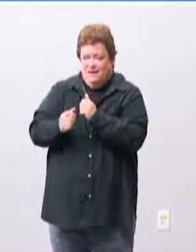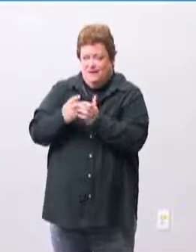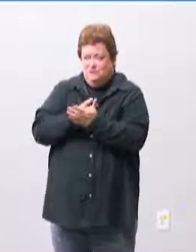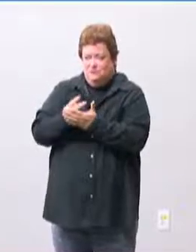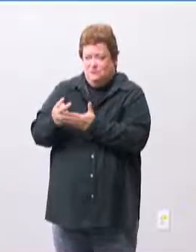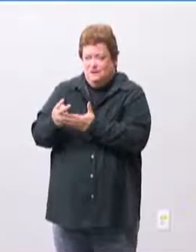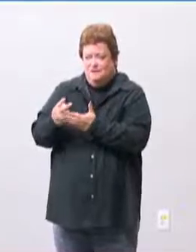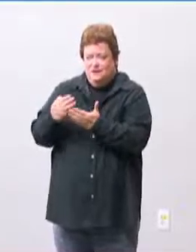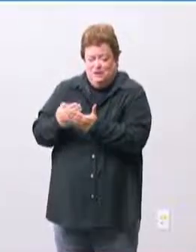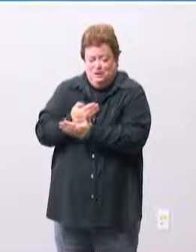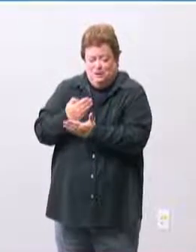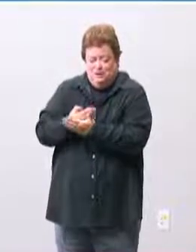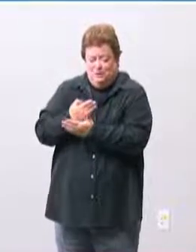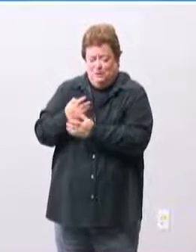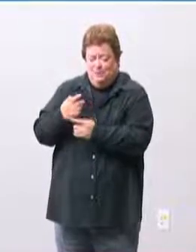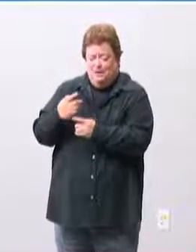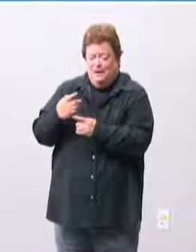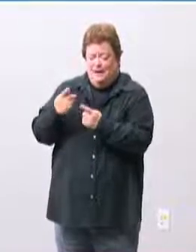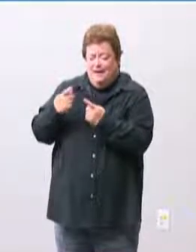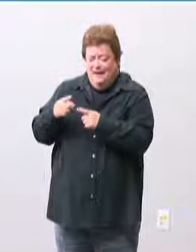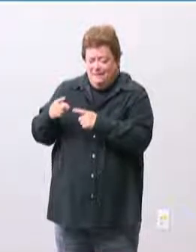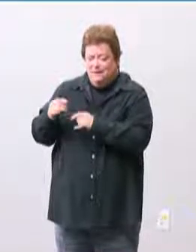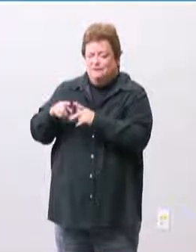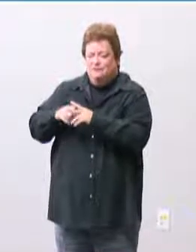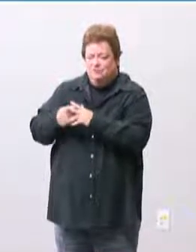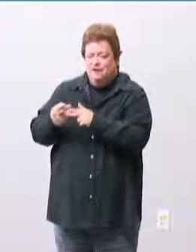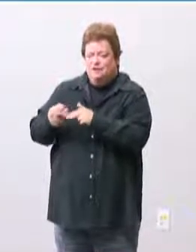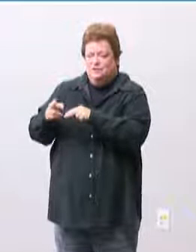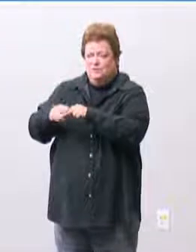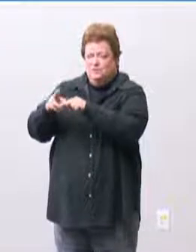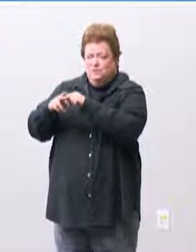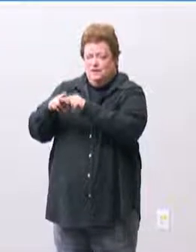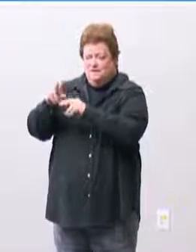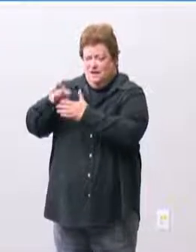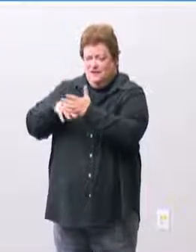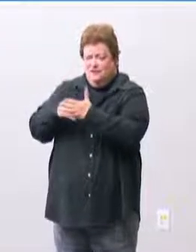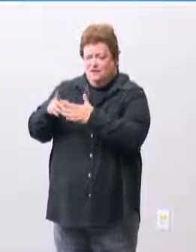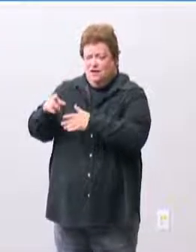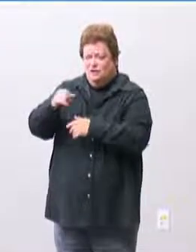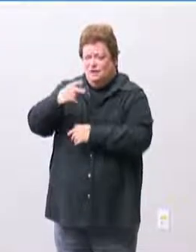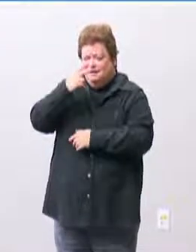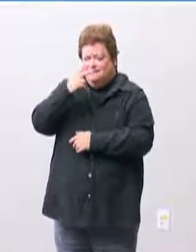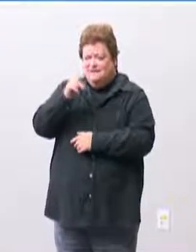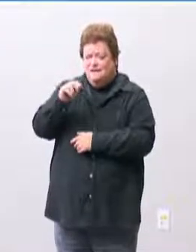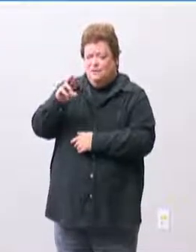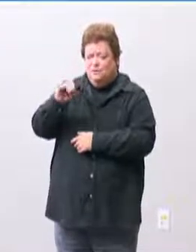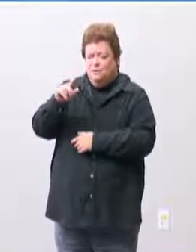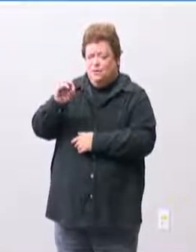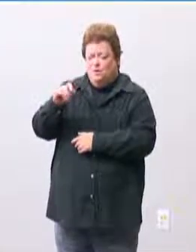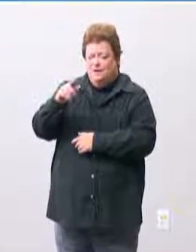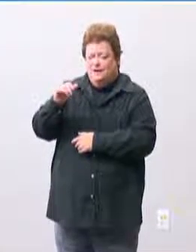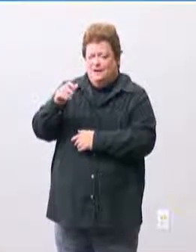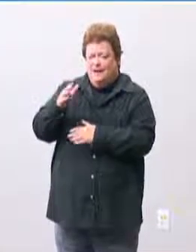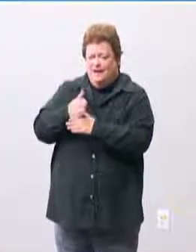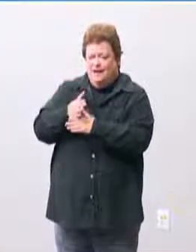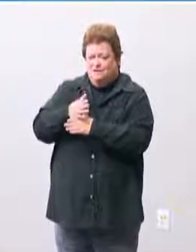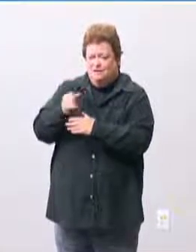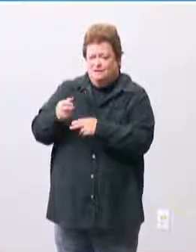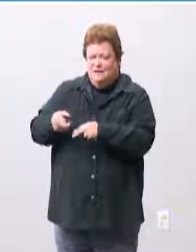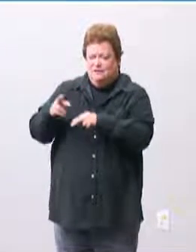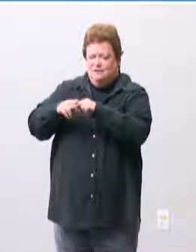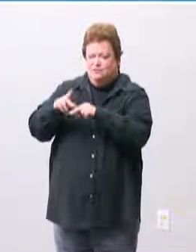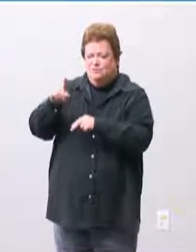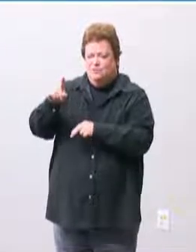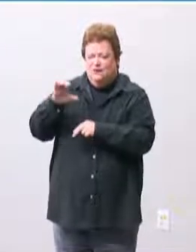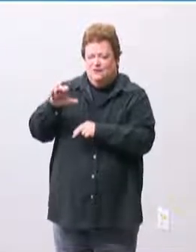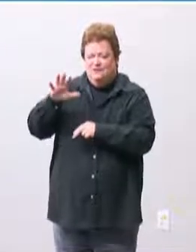weeks, new cases have been increasing again. On the chart, you can see that the 7-day rolling average increased to 105 cases